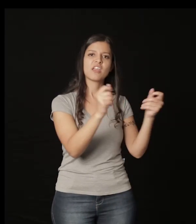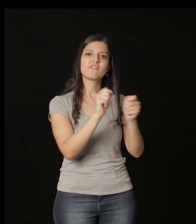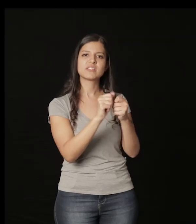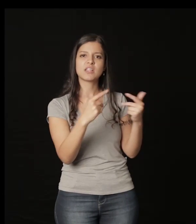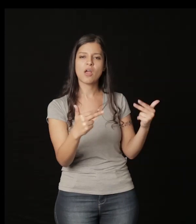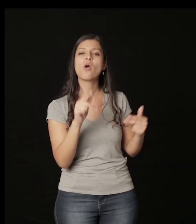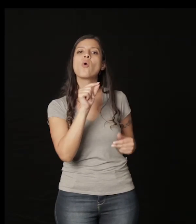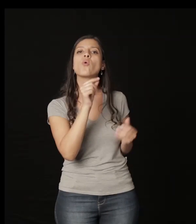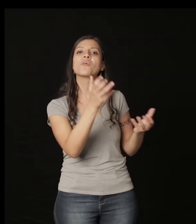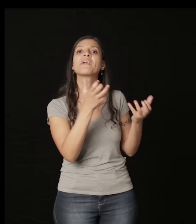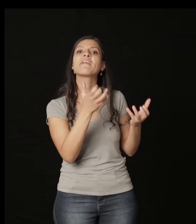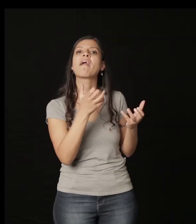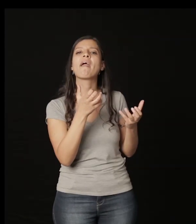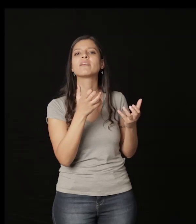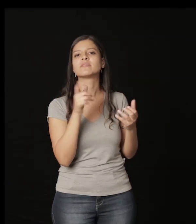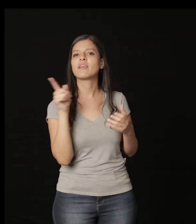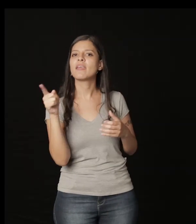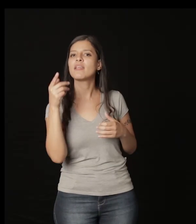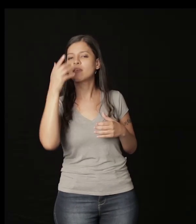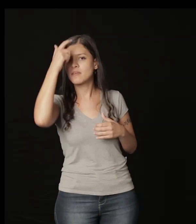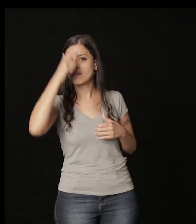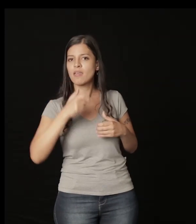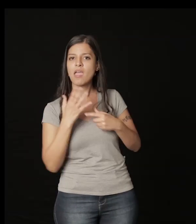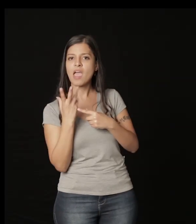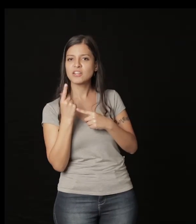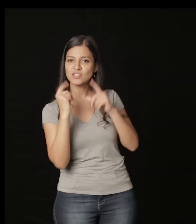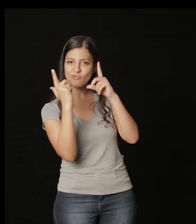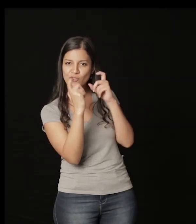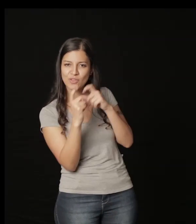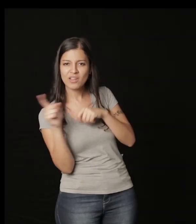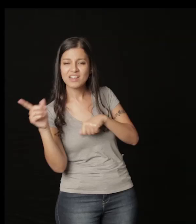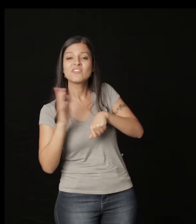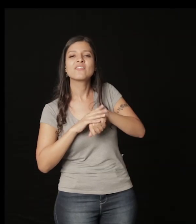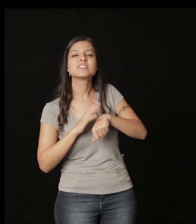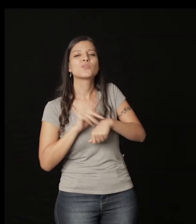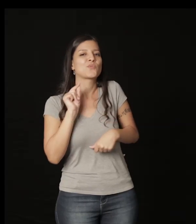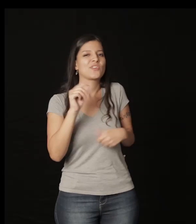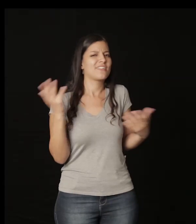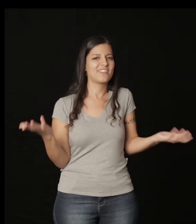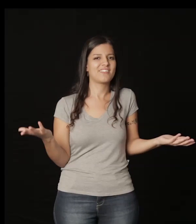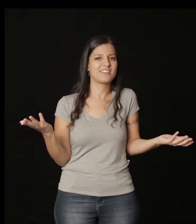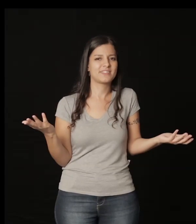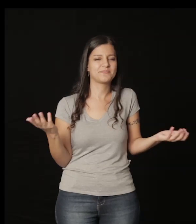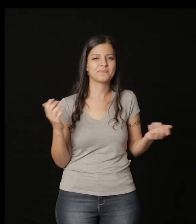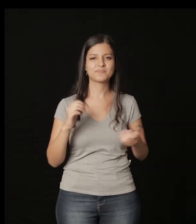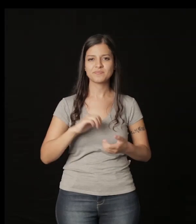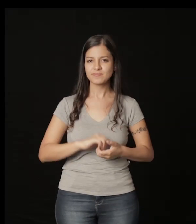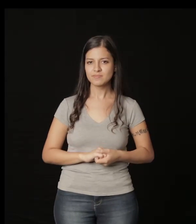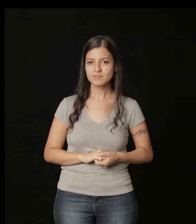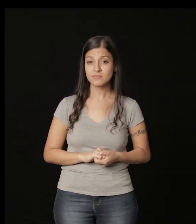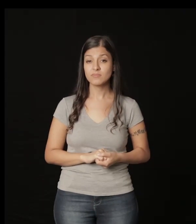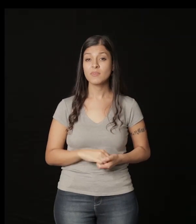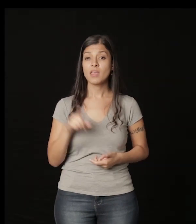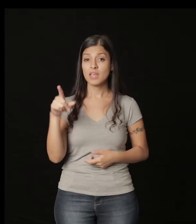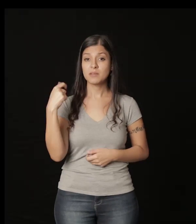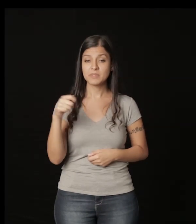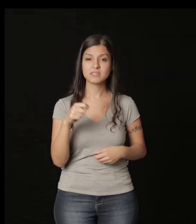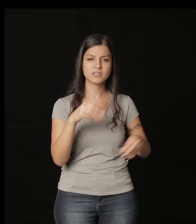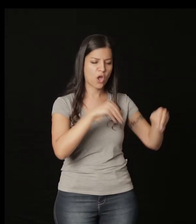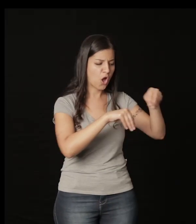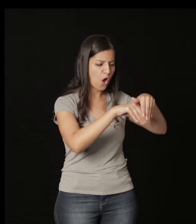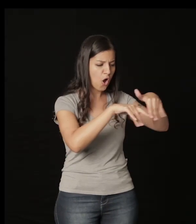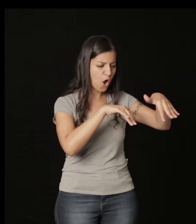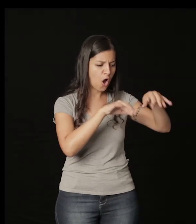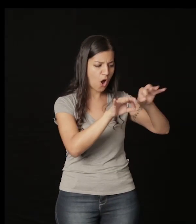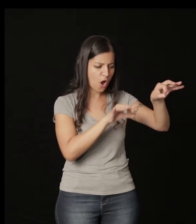What do we want? What do we expect the artist or the photographer? What do we want him to do? Must he put it in order? Must he mess it